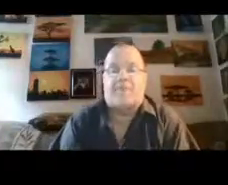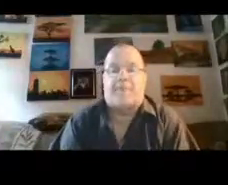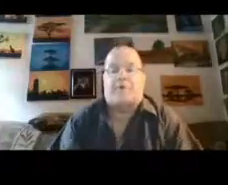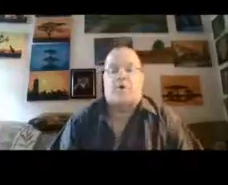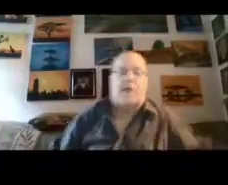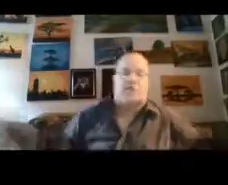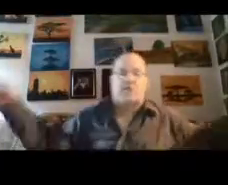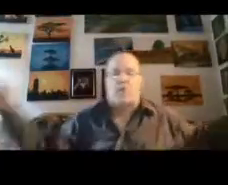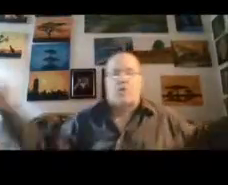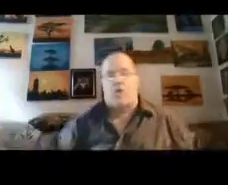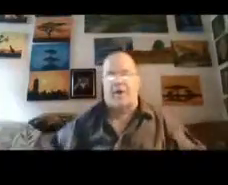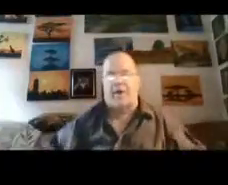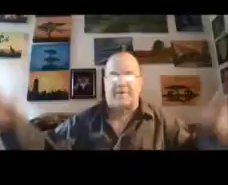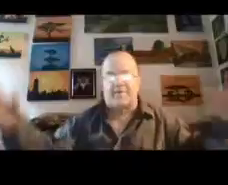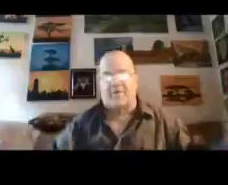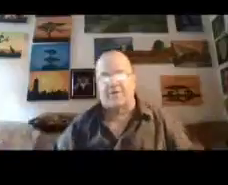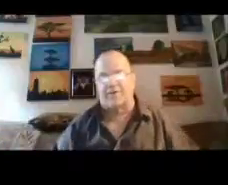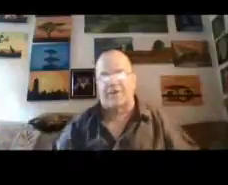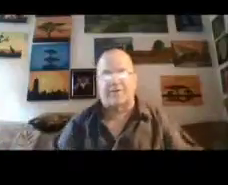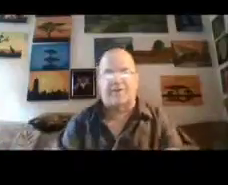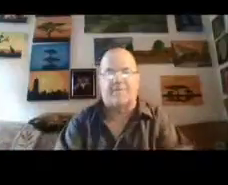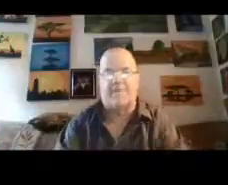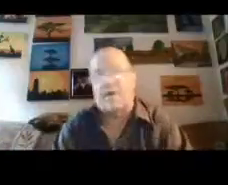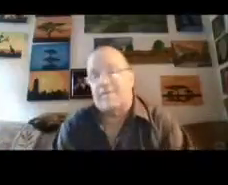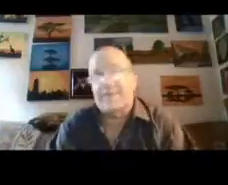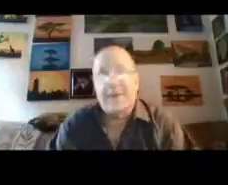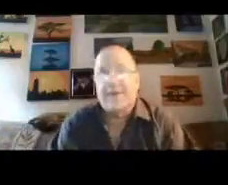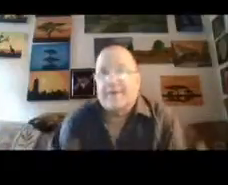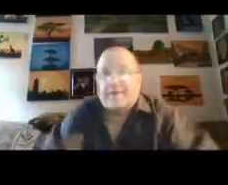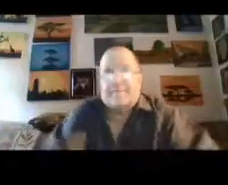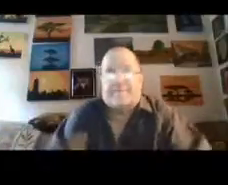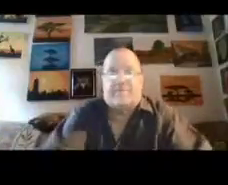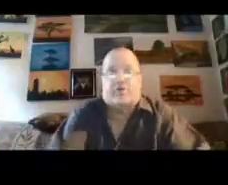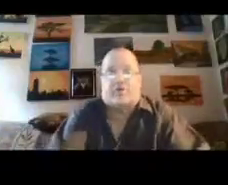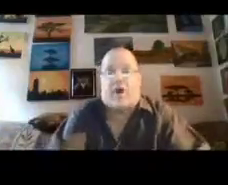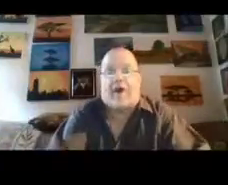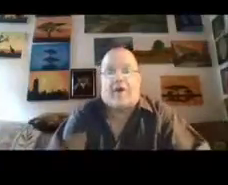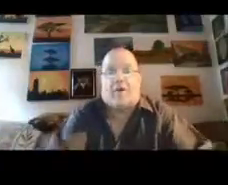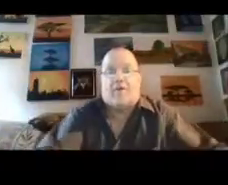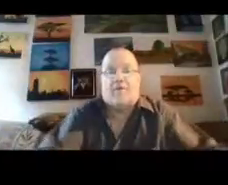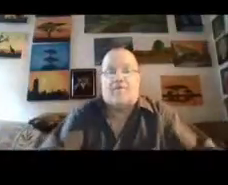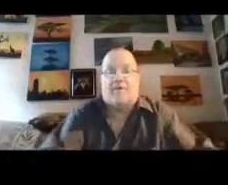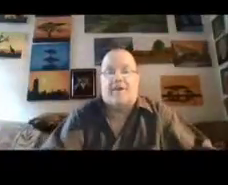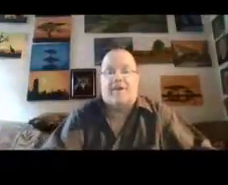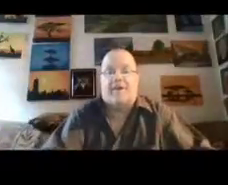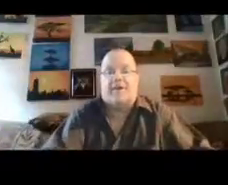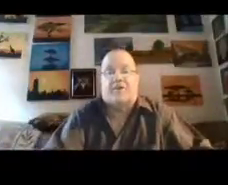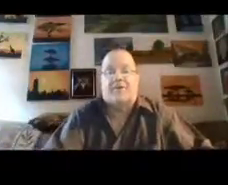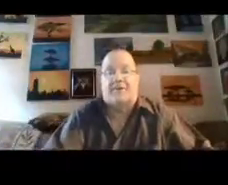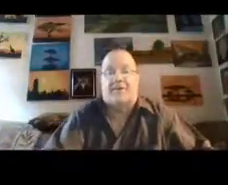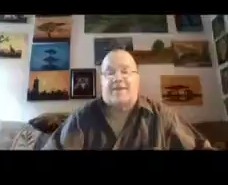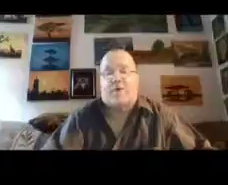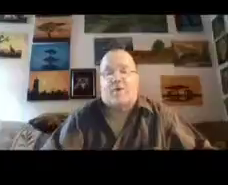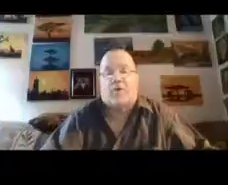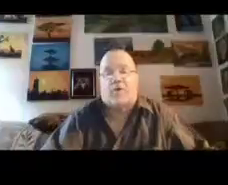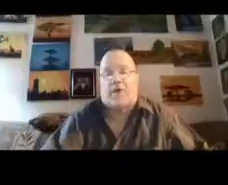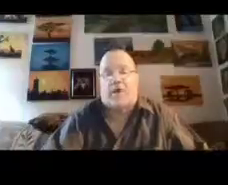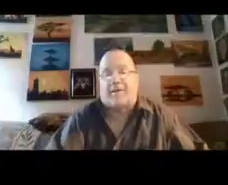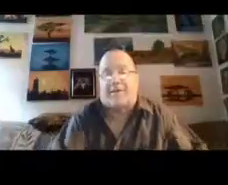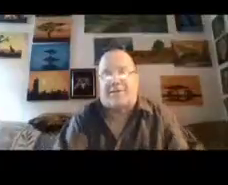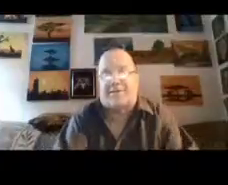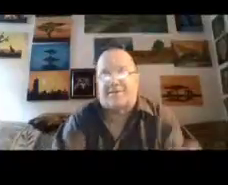try? People say, "Oh, I'm too old, to start something new." Well, try, you're going to get